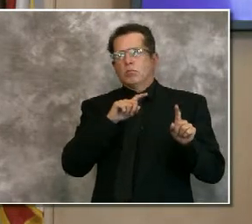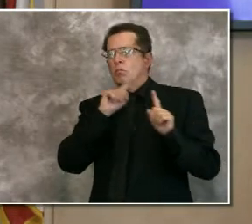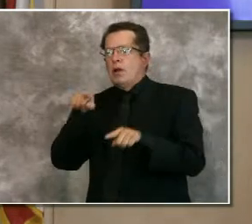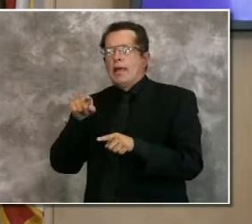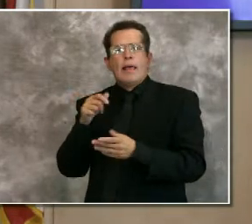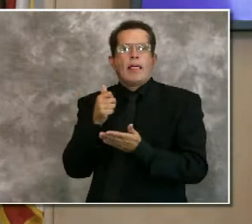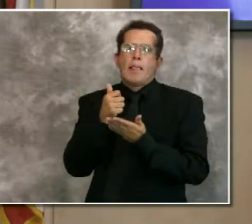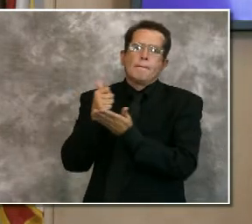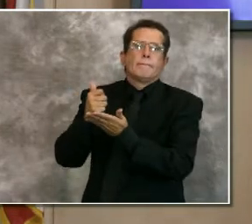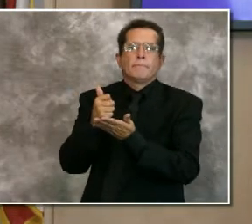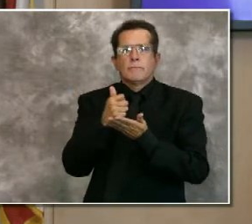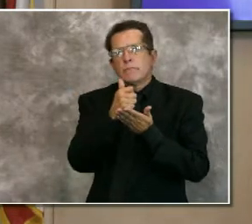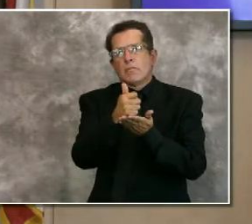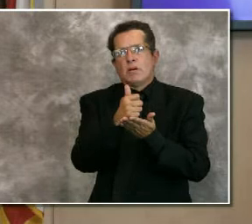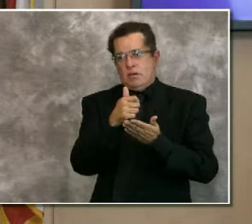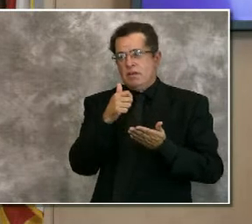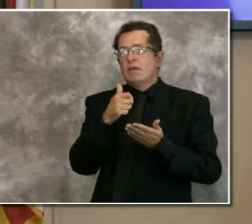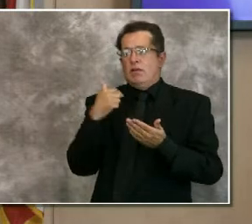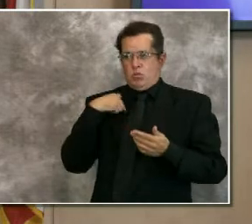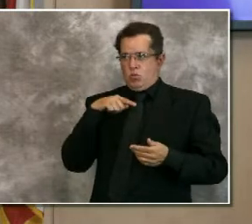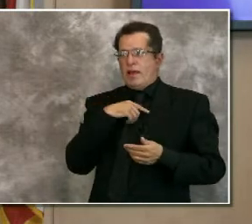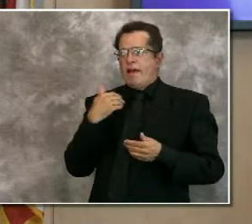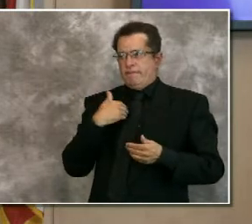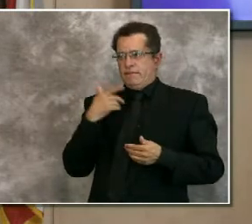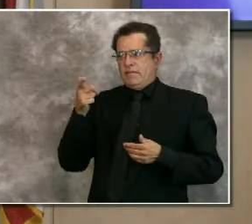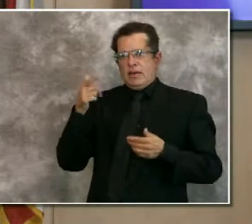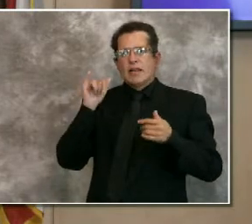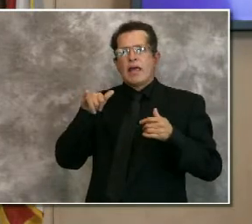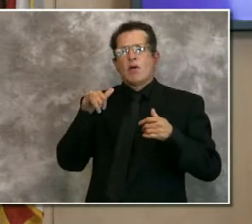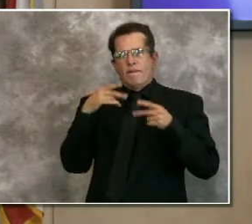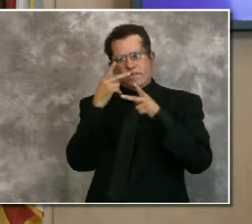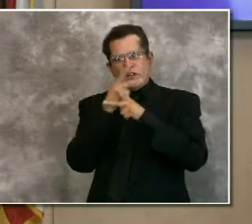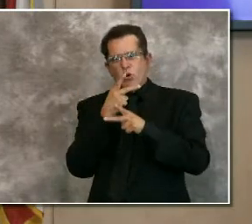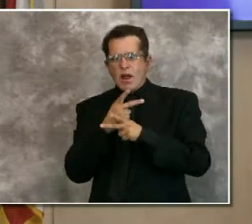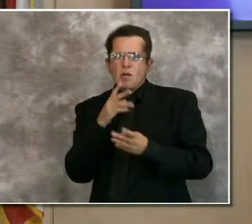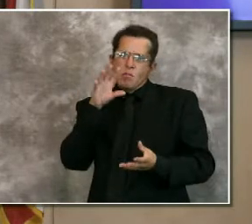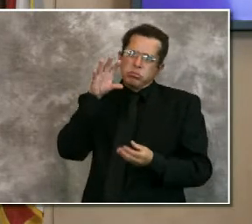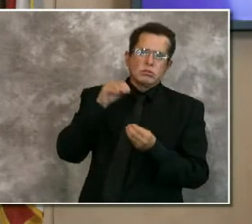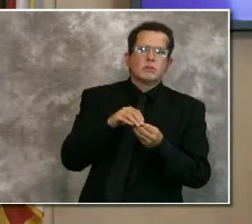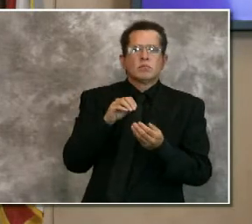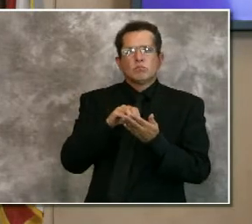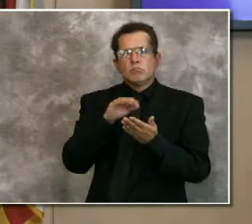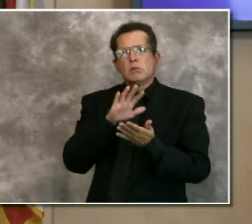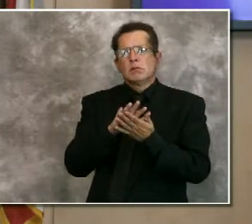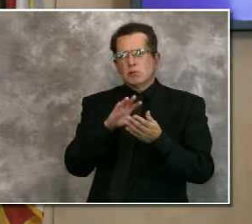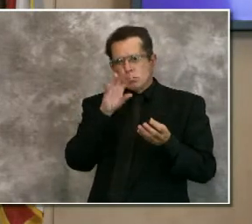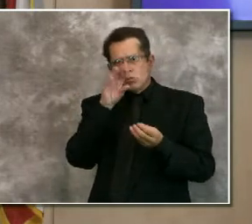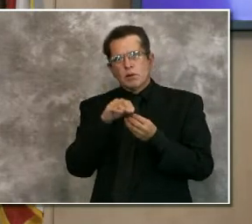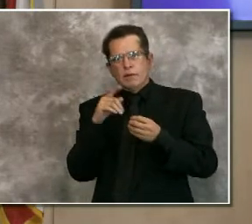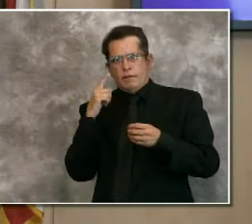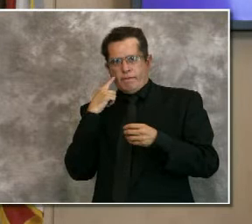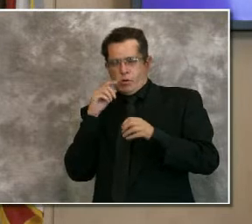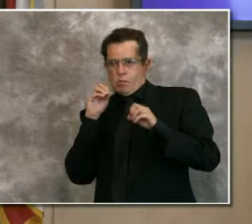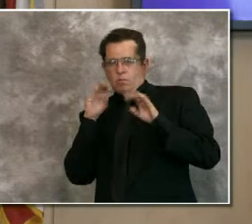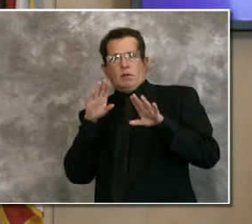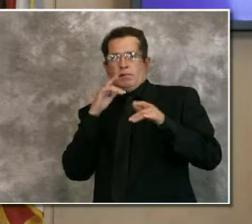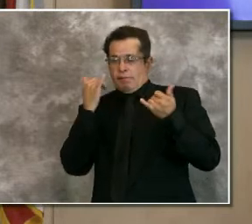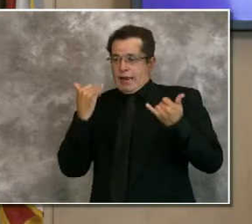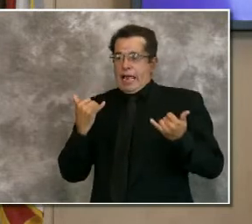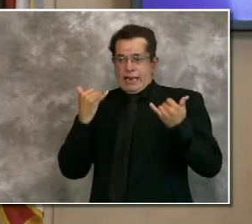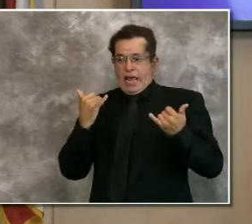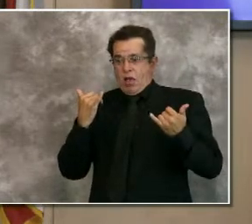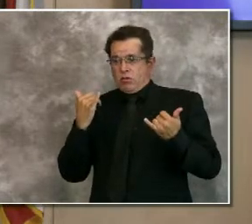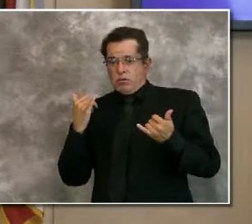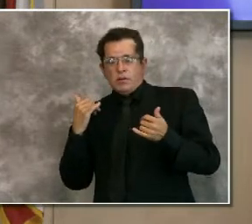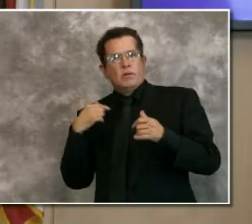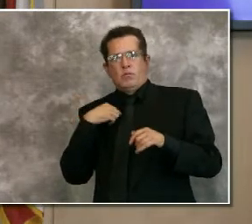an electronic fashion those types of questions. Right now, though, it's a little bit labor intensive to try to answer a specific question like that, but we